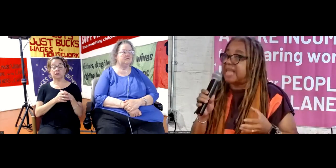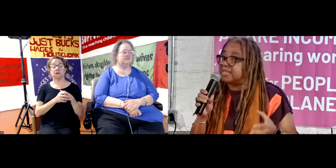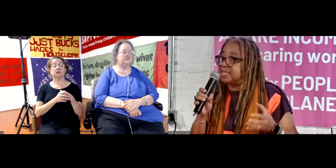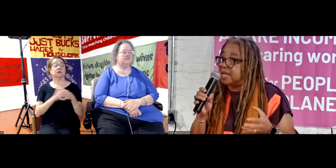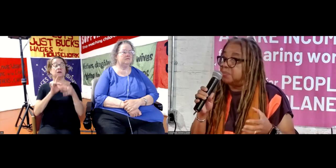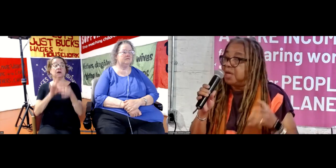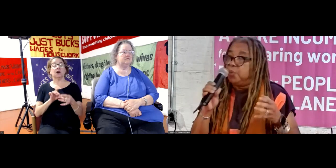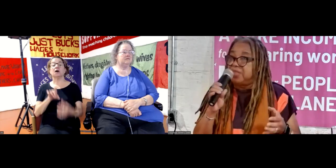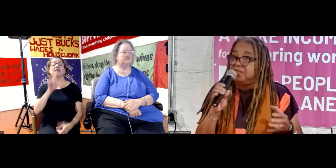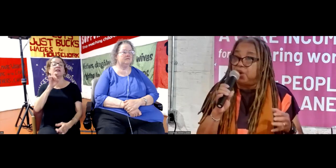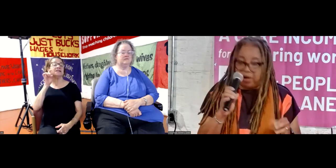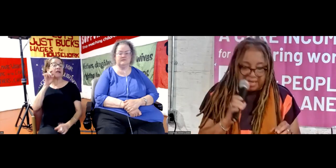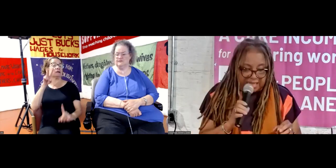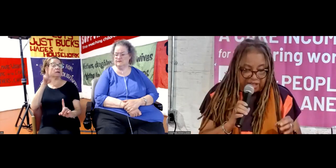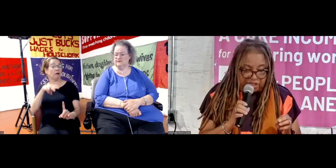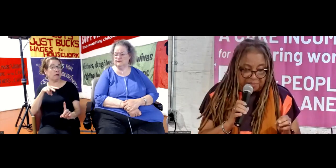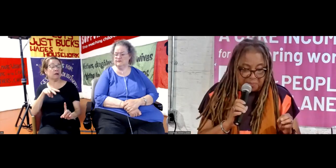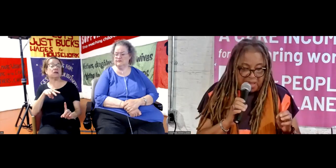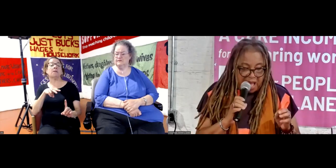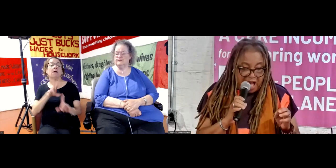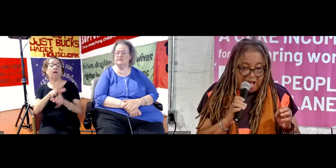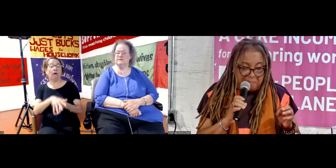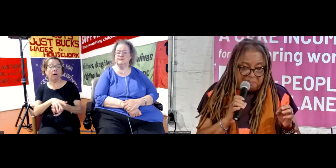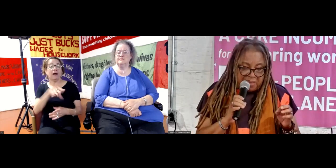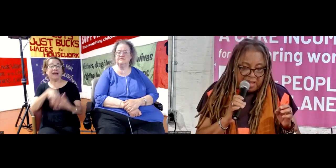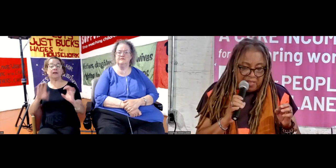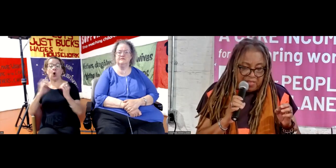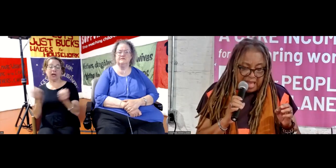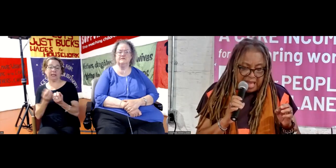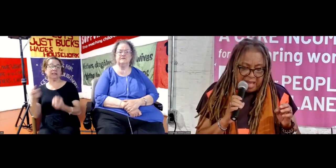with the sexism within the organization.